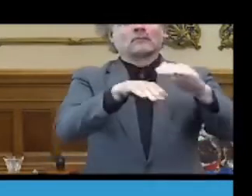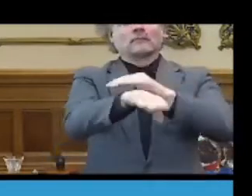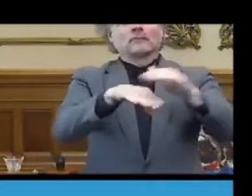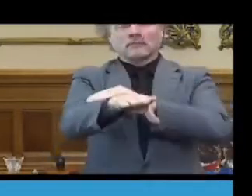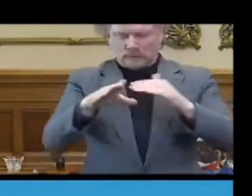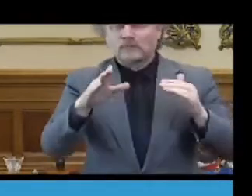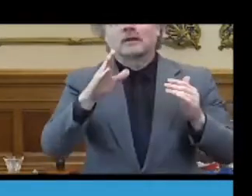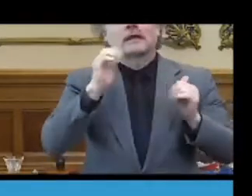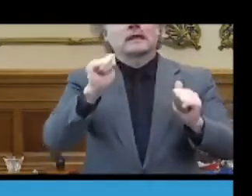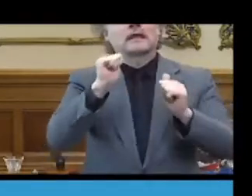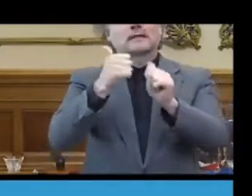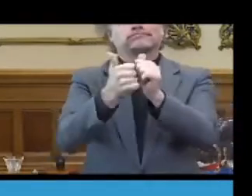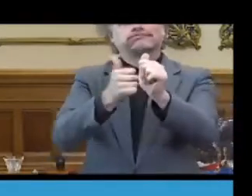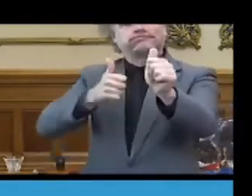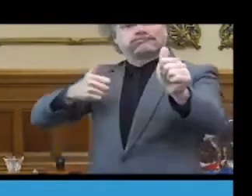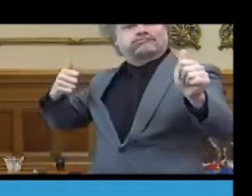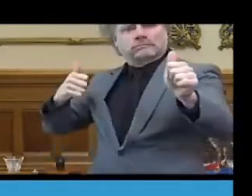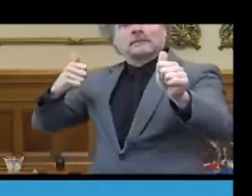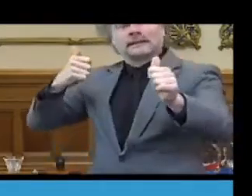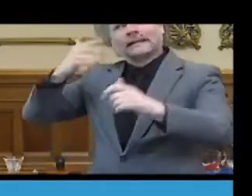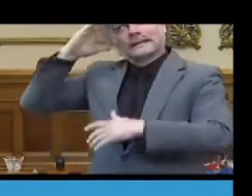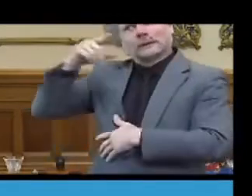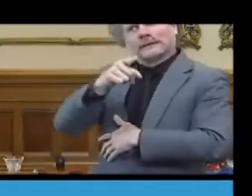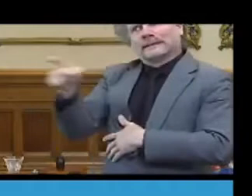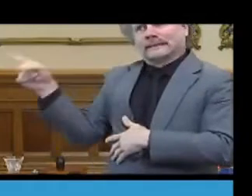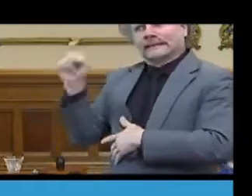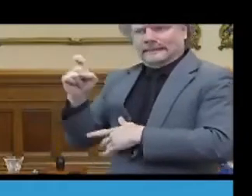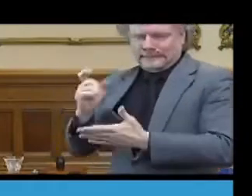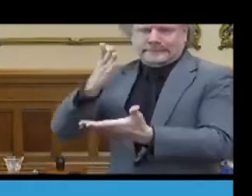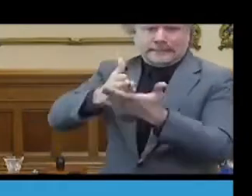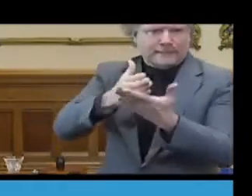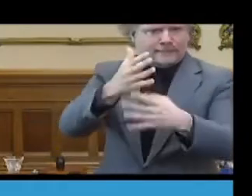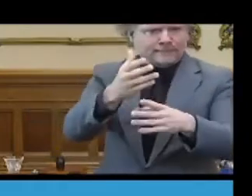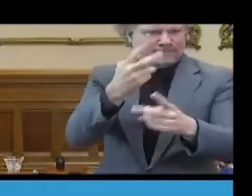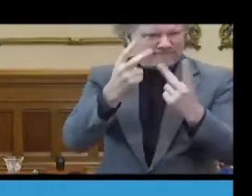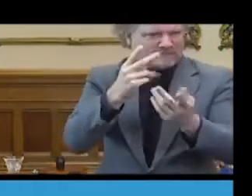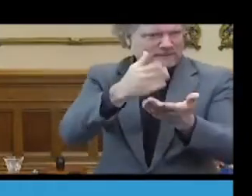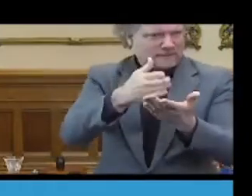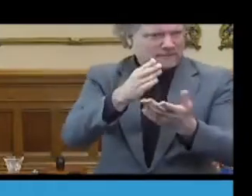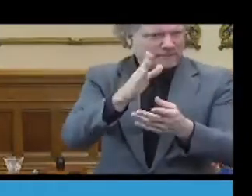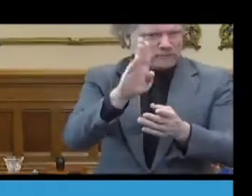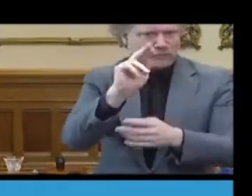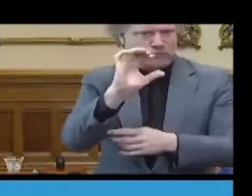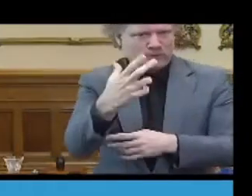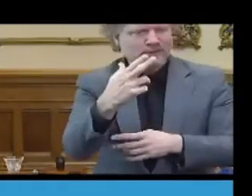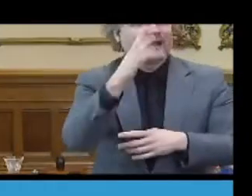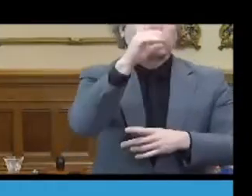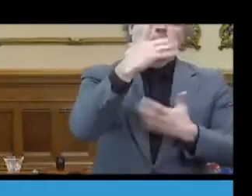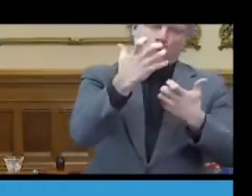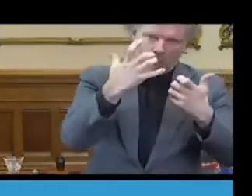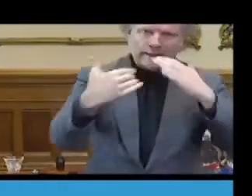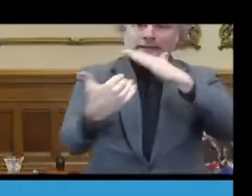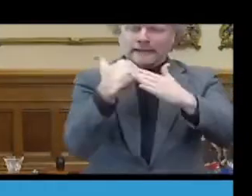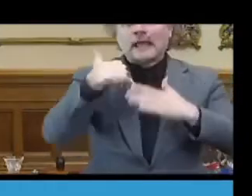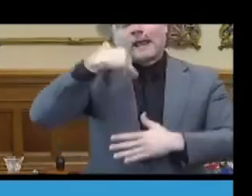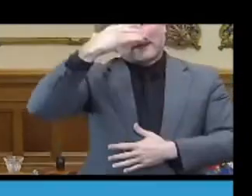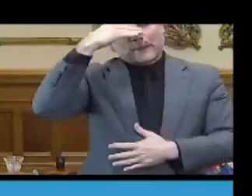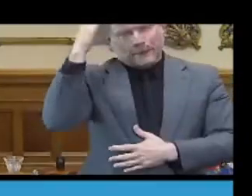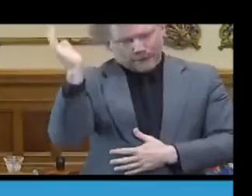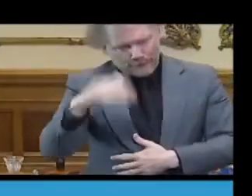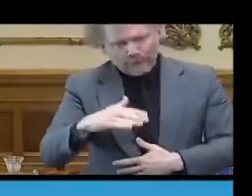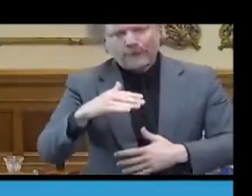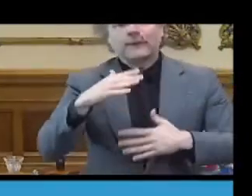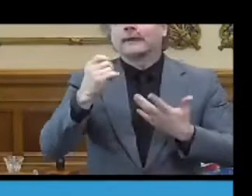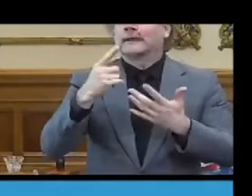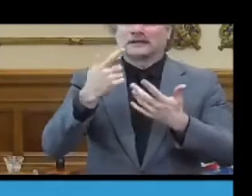work through the backlog of folks that we know need to visit a branch. We understand you have been trying to get into our branches and have been